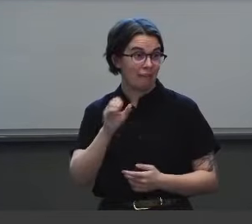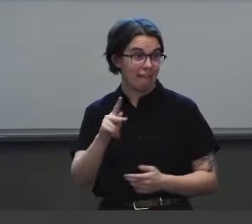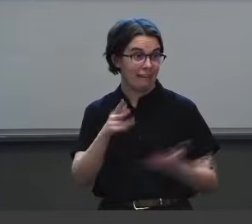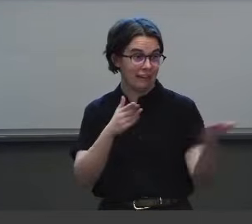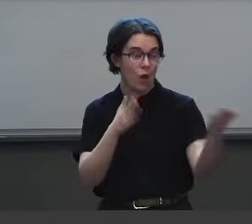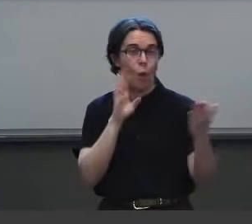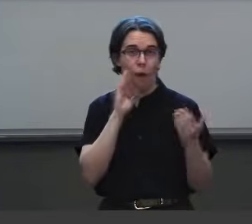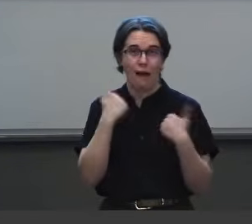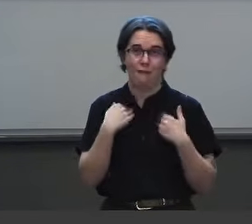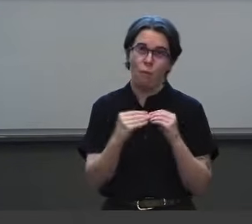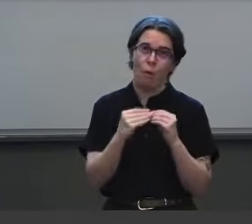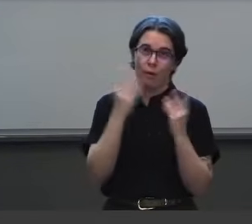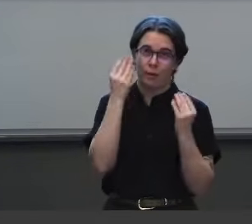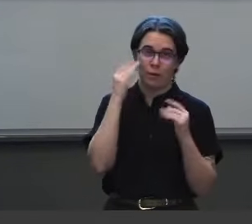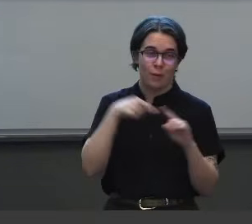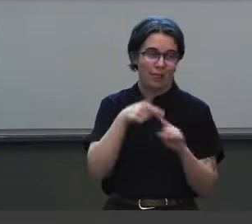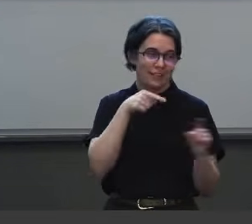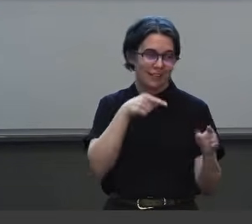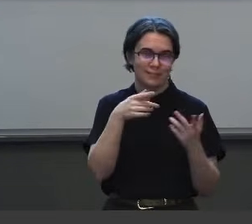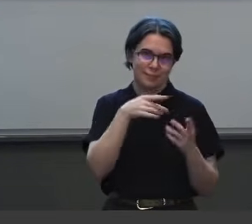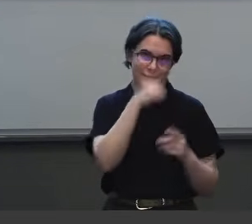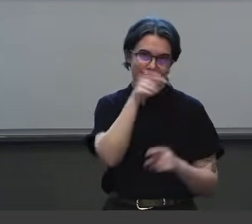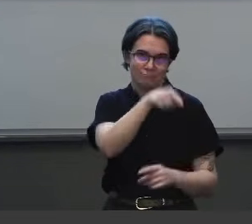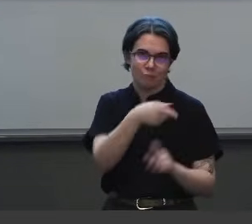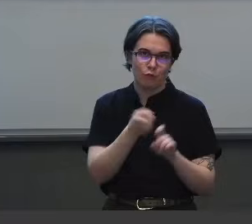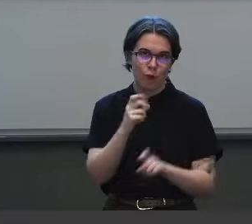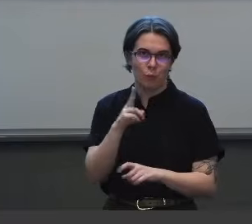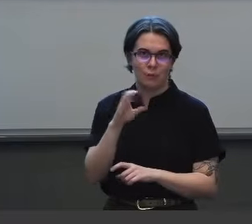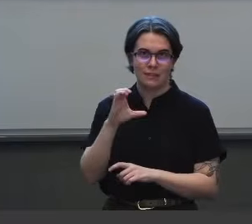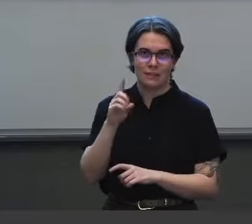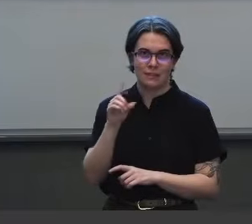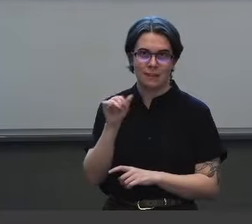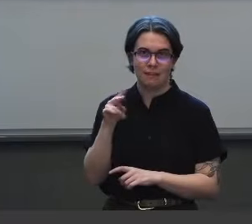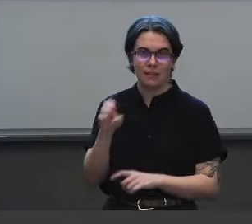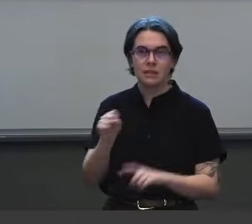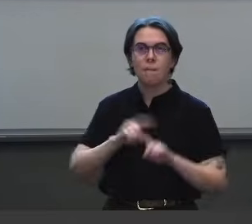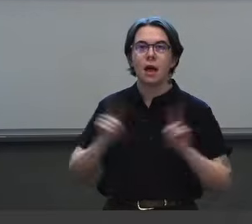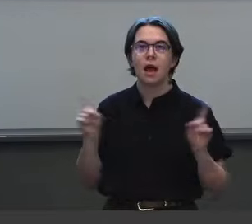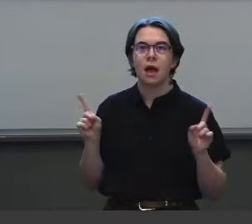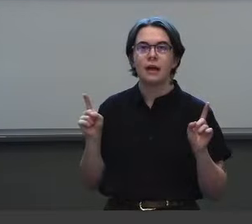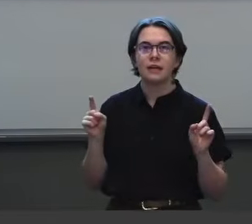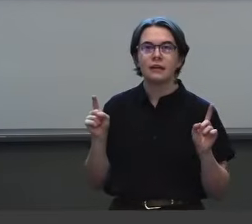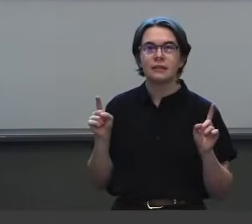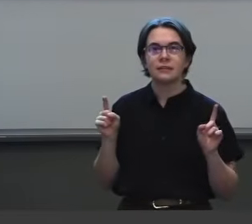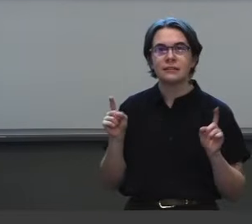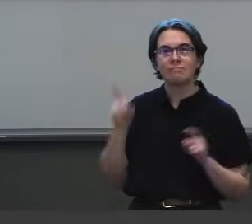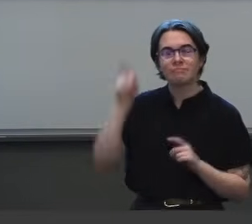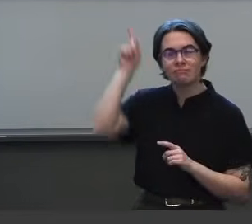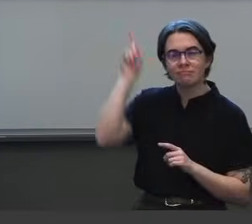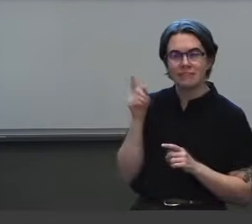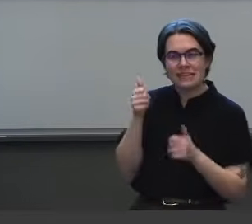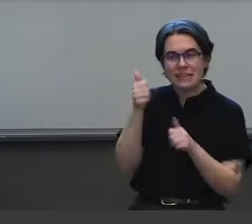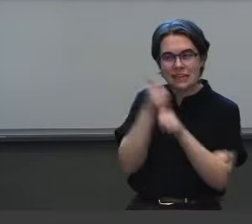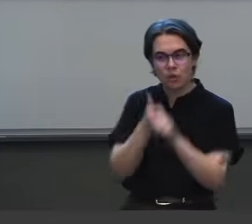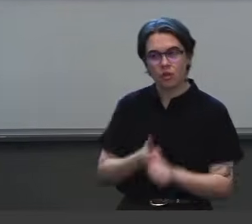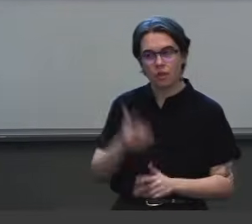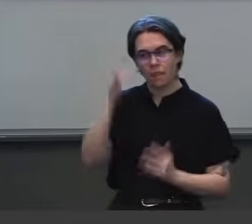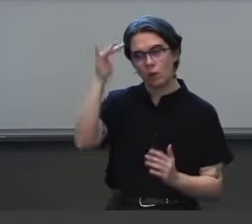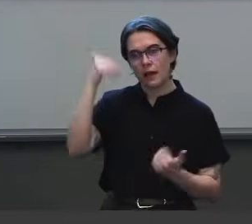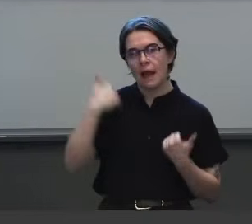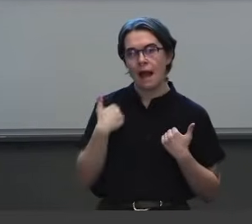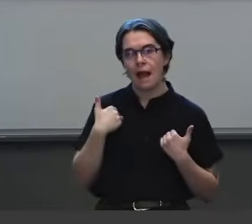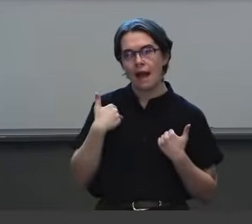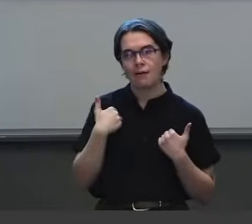Davis. But they each have implications for treatment and what we would do to manage and help the individual. And as we've talked about